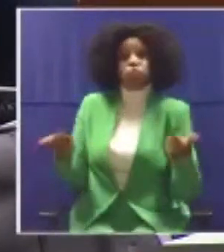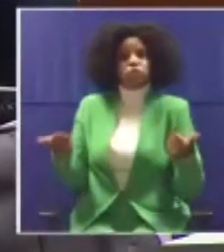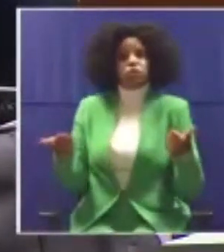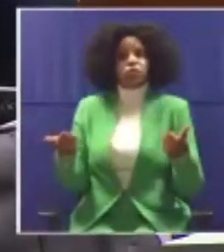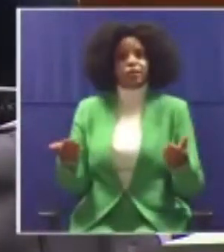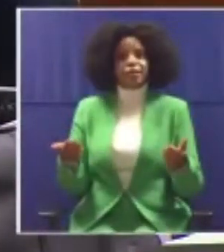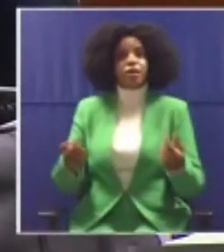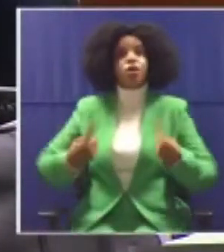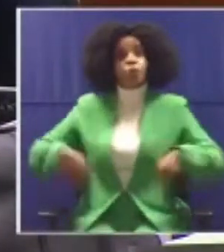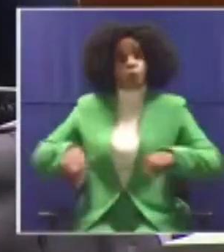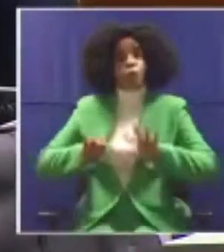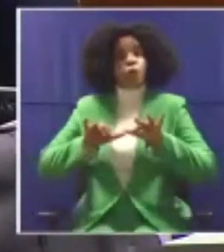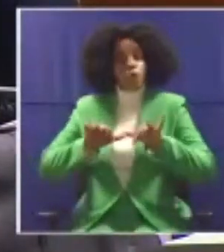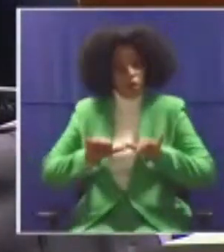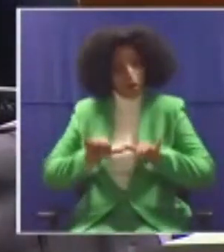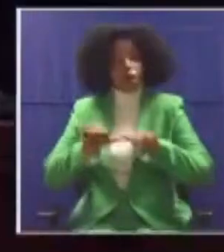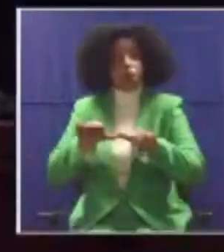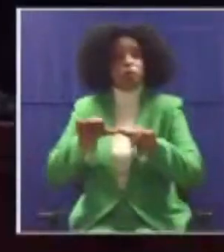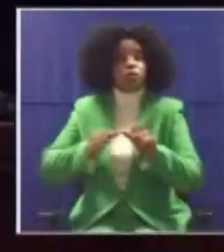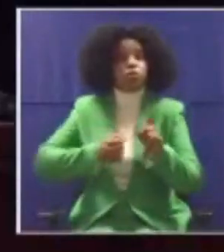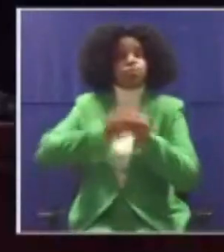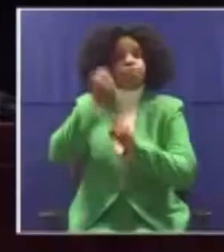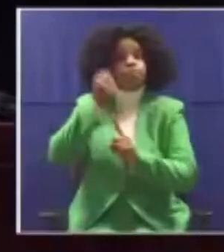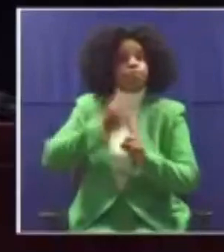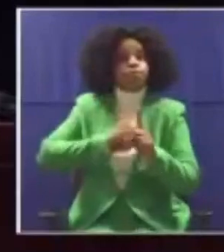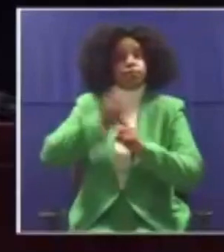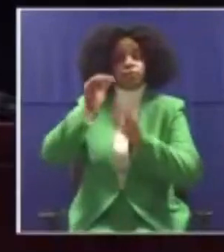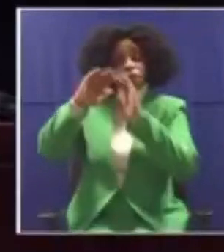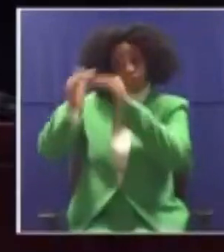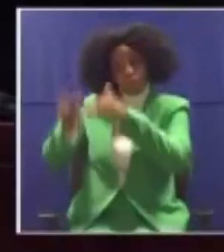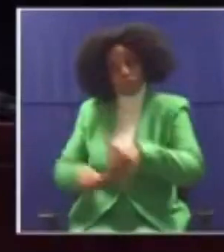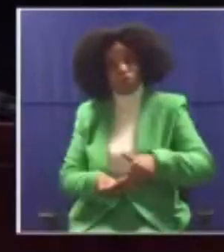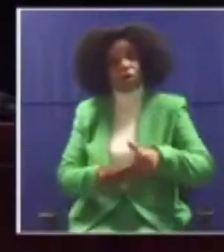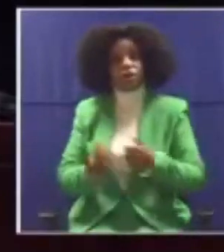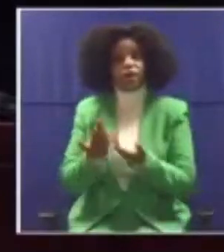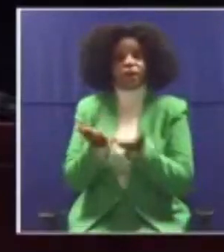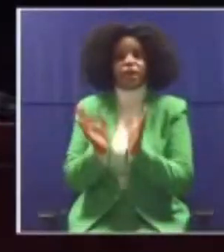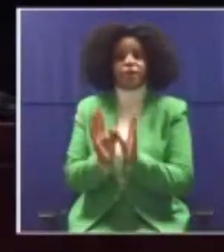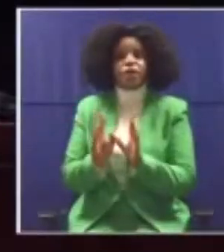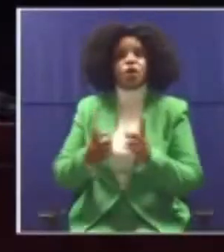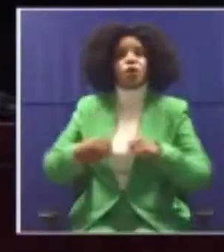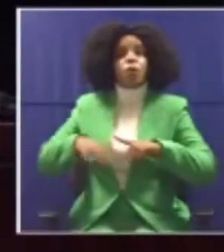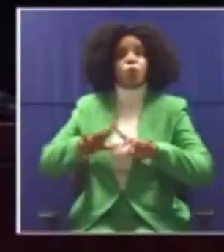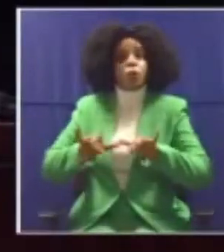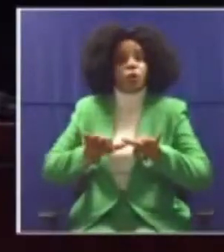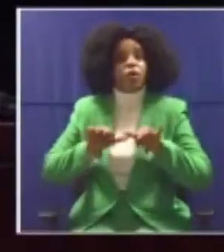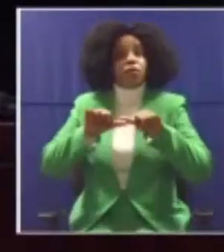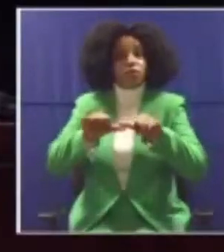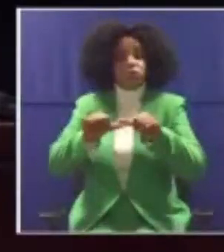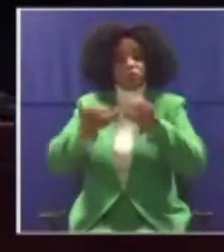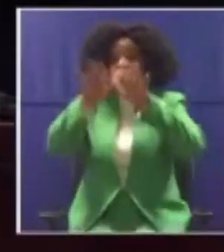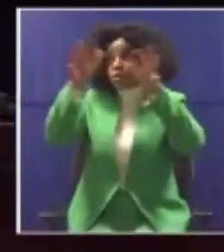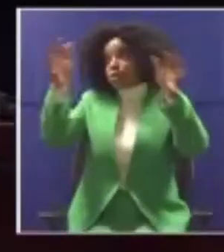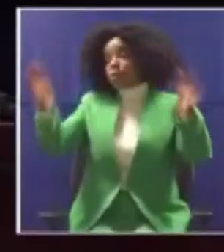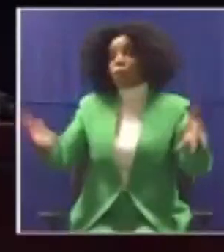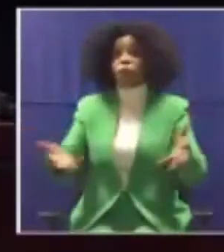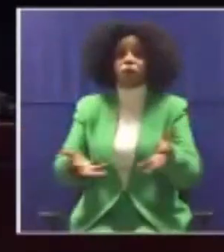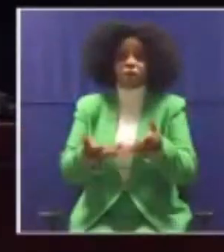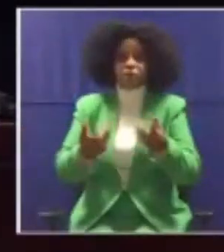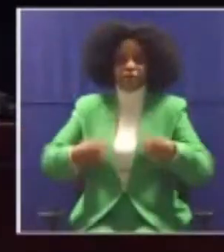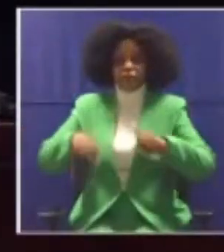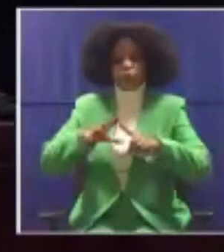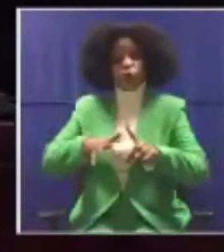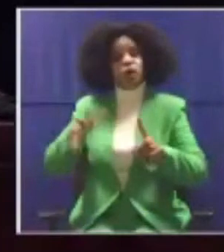will continue to fight for their protection. We'll continue throughout the world to